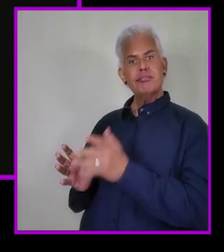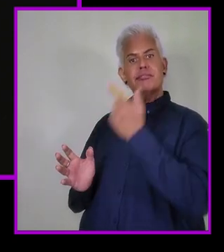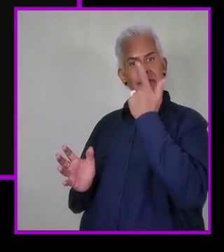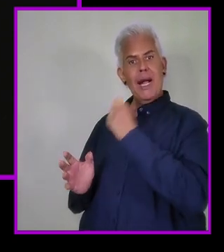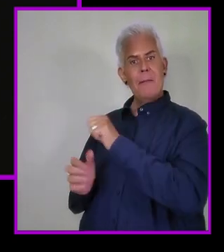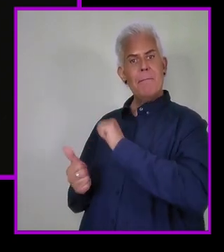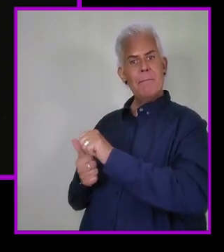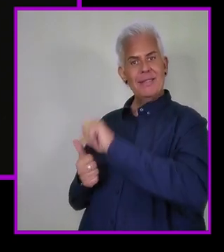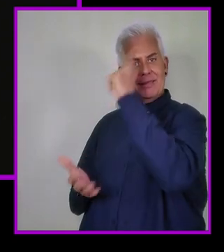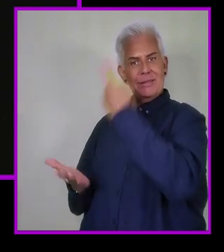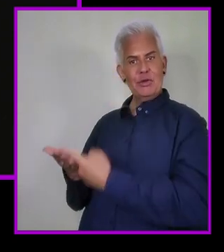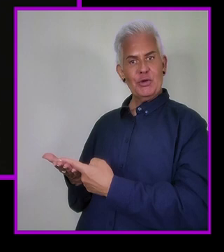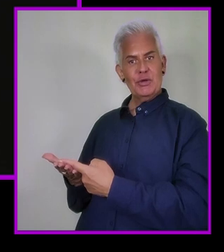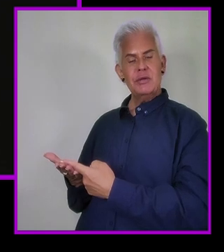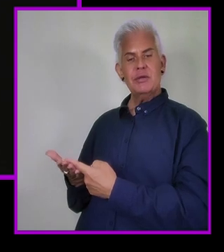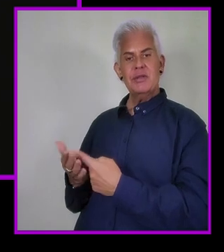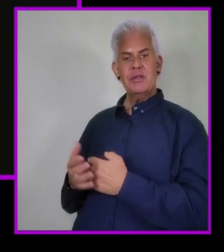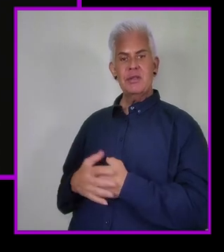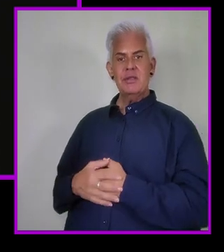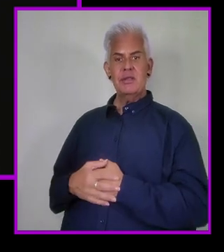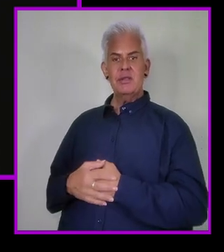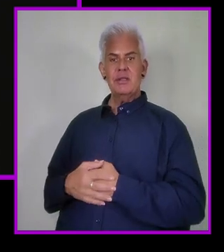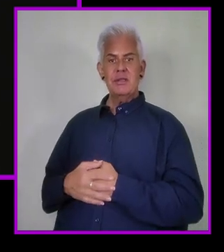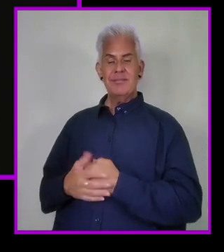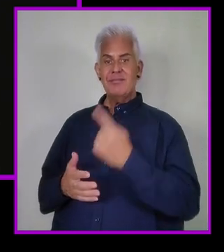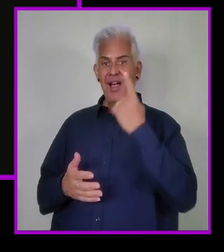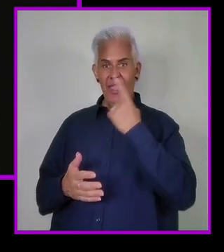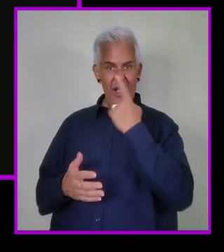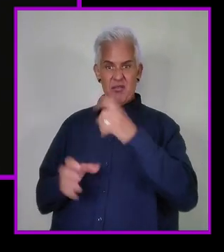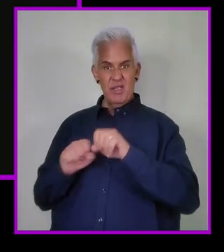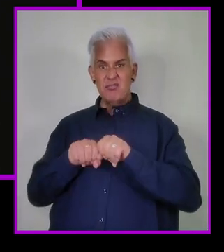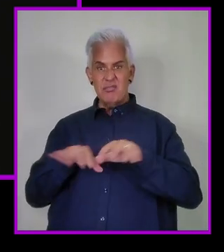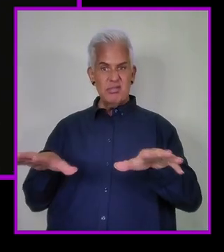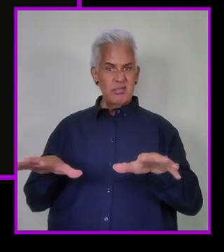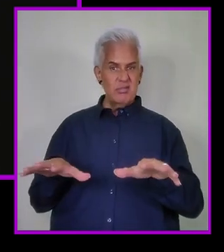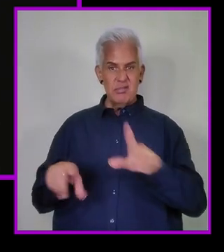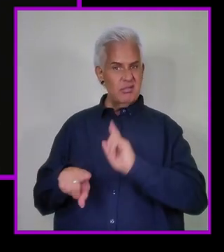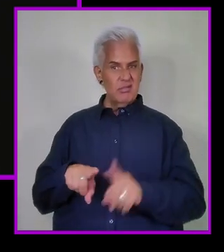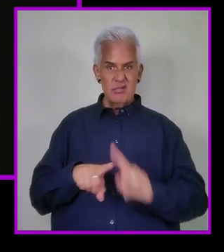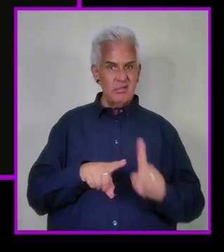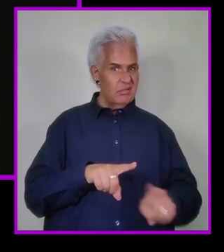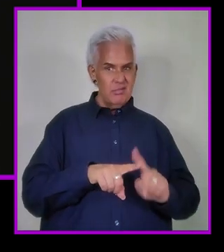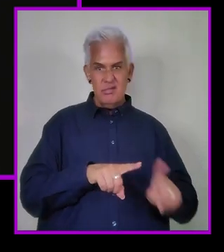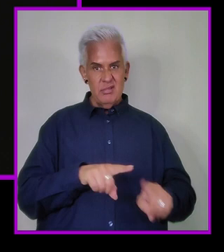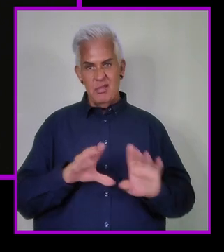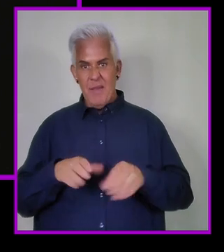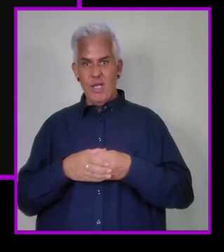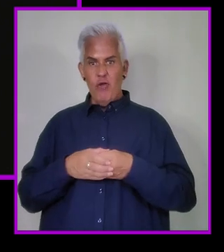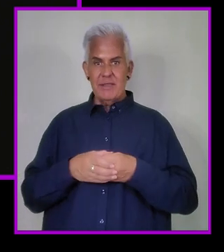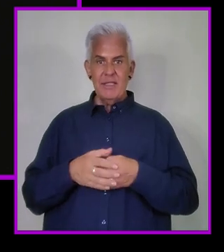make a more informed decision. Mm-hmm. And I think it could be brought in across all different minorities, I really do.